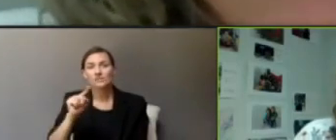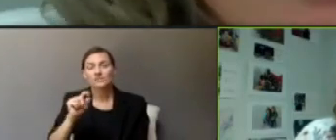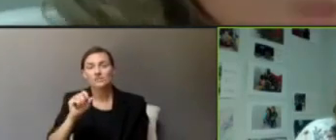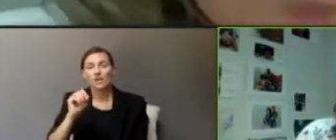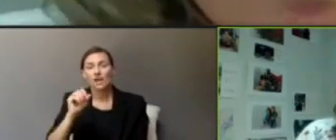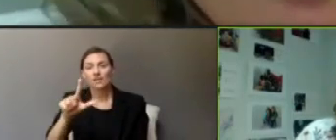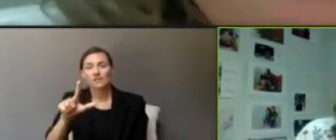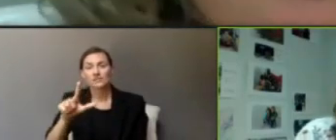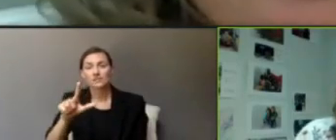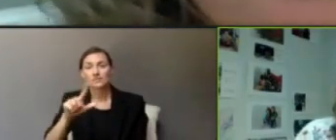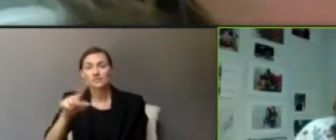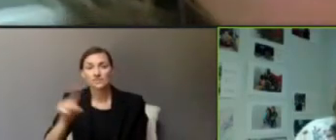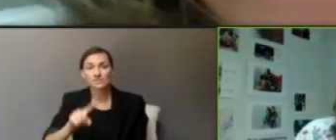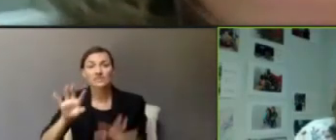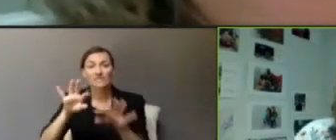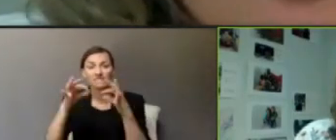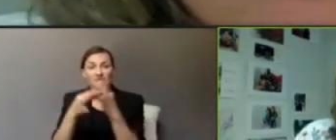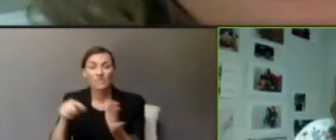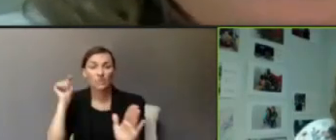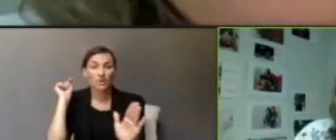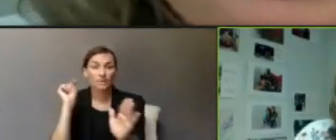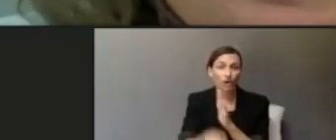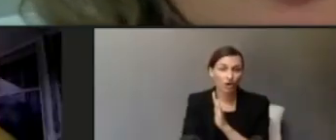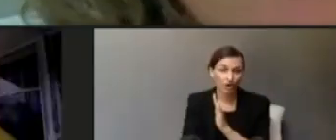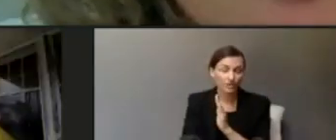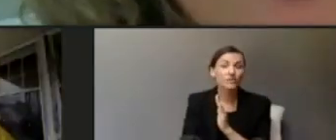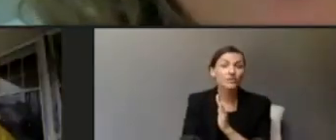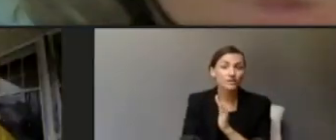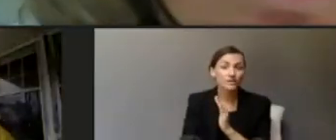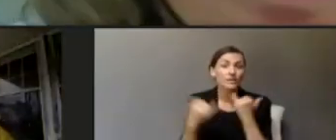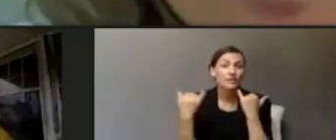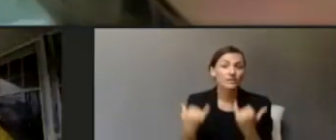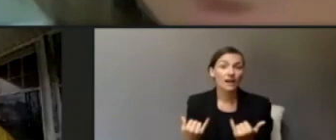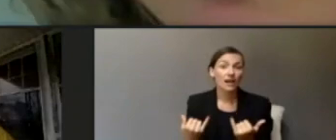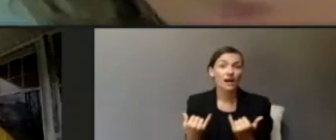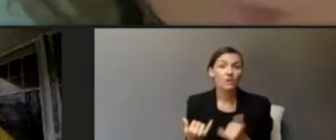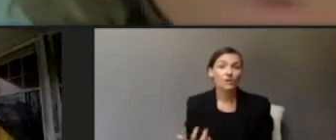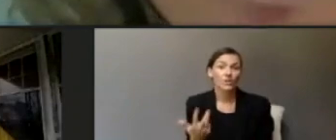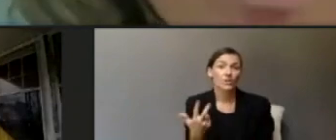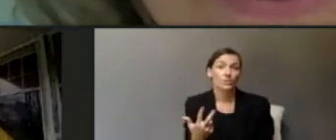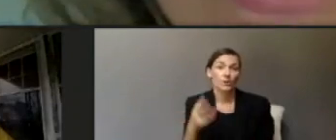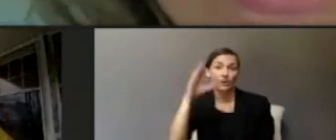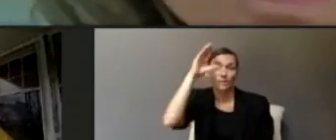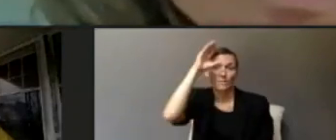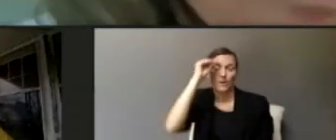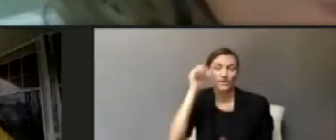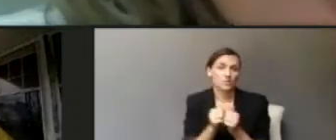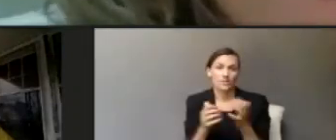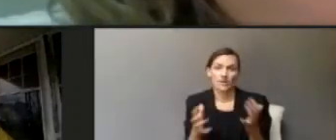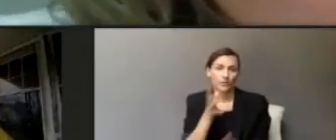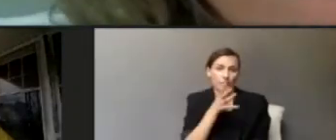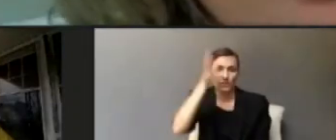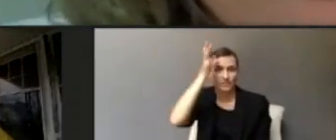were murdered. And their 3 boys are left without their parents.